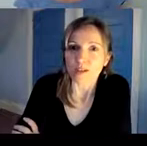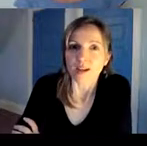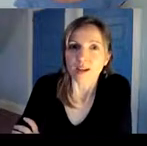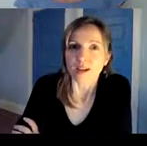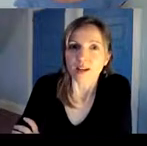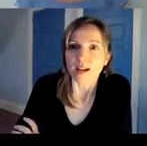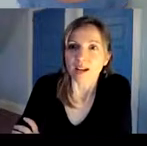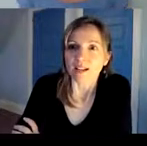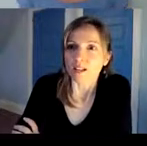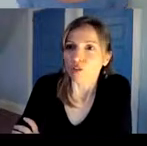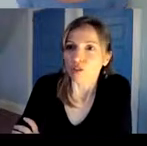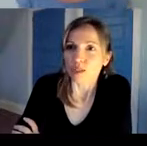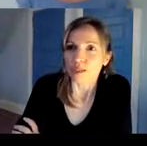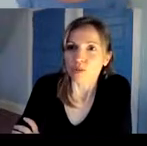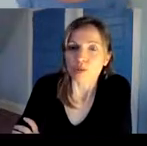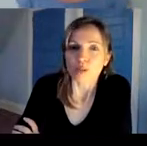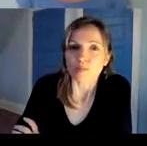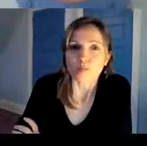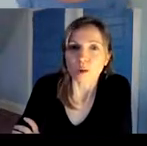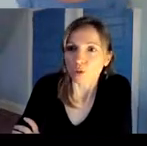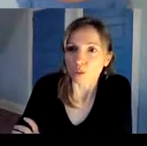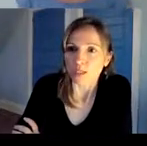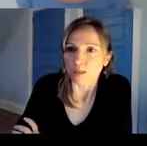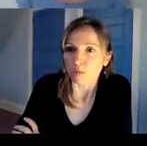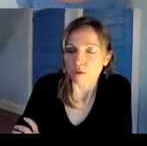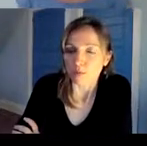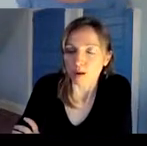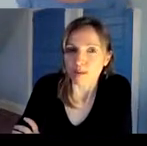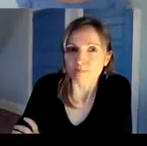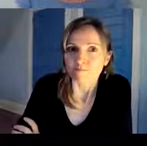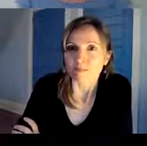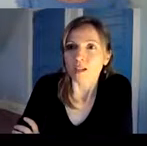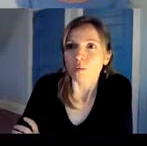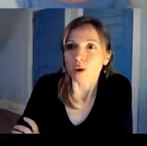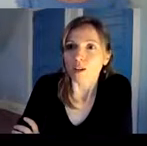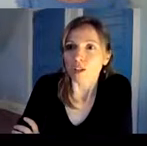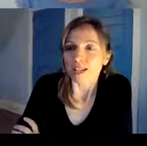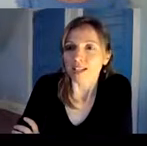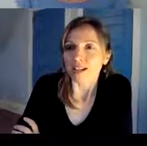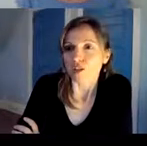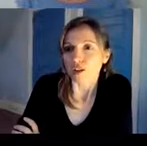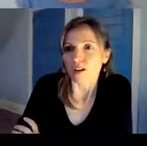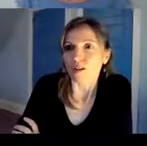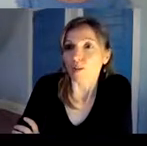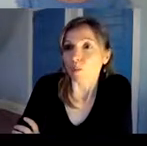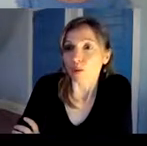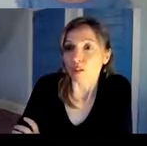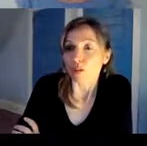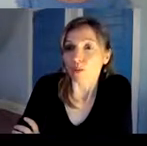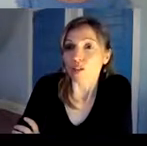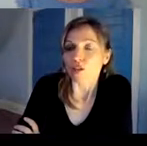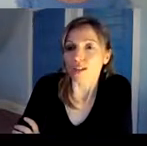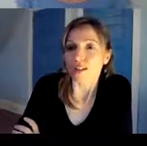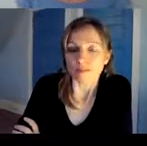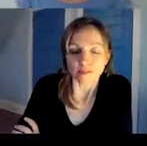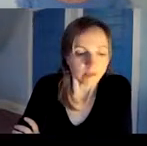maples and had younger students who were also in the same forestry department watch at dusk and dawn the birds that would